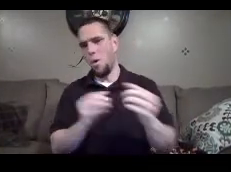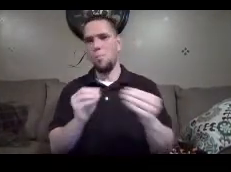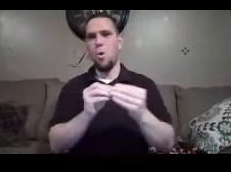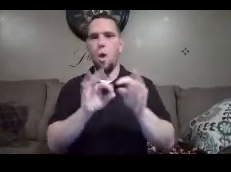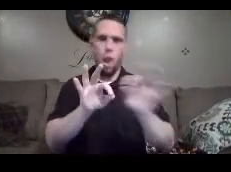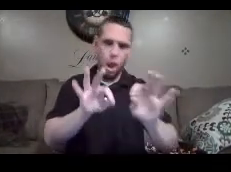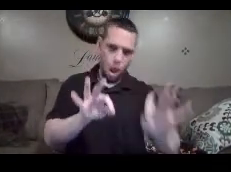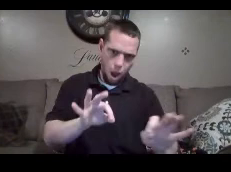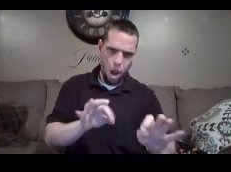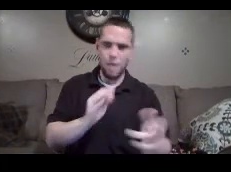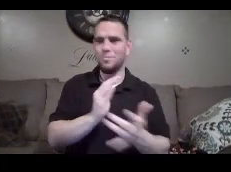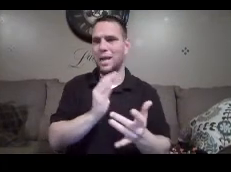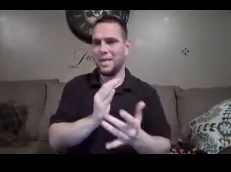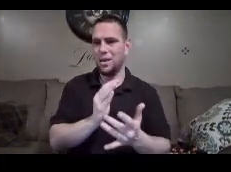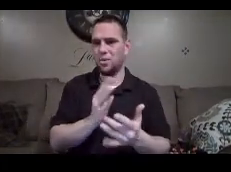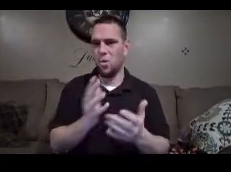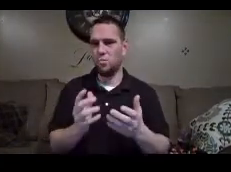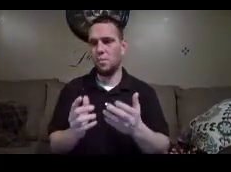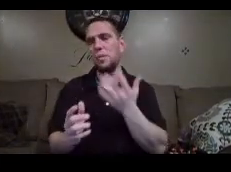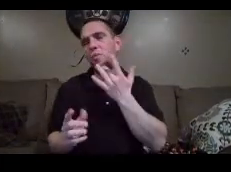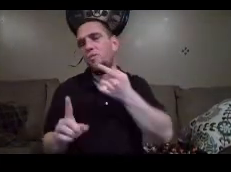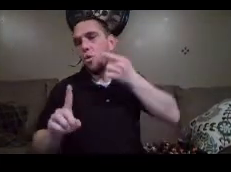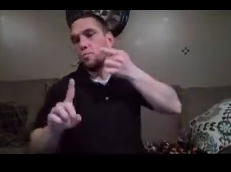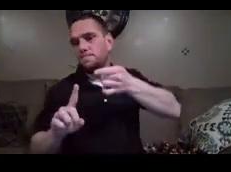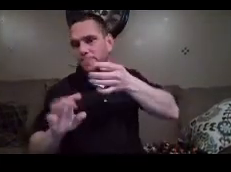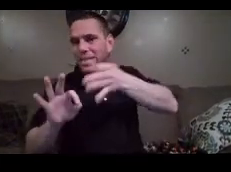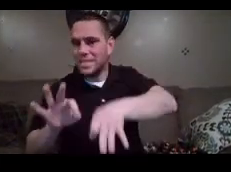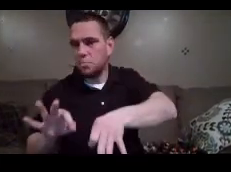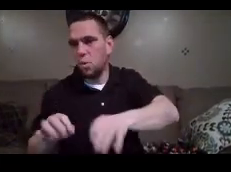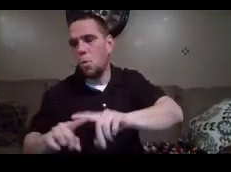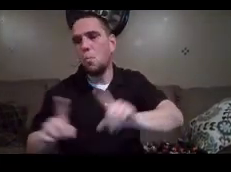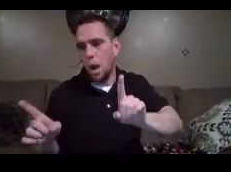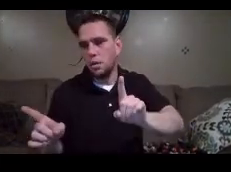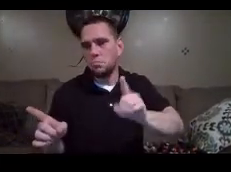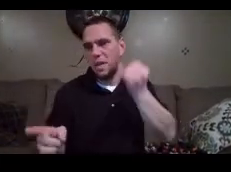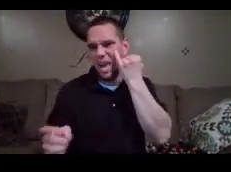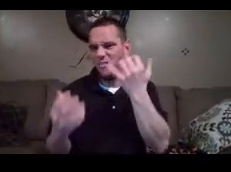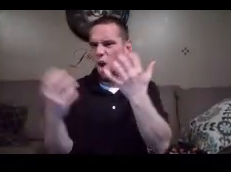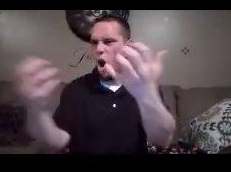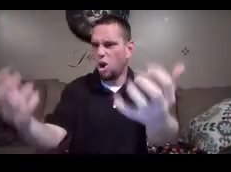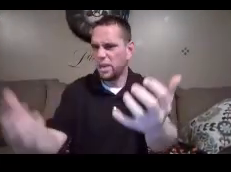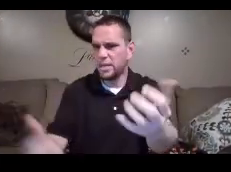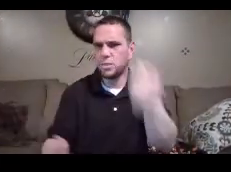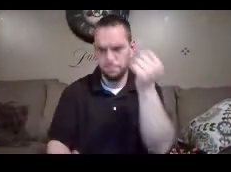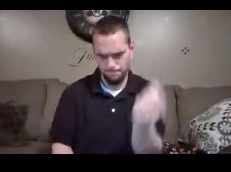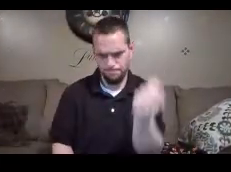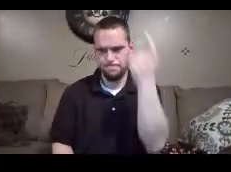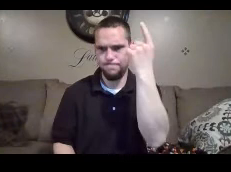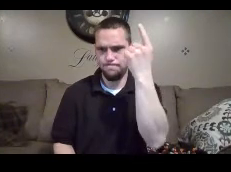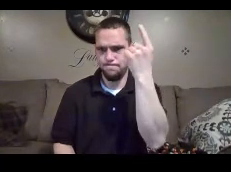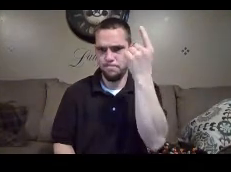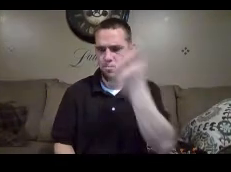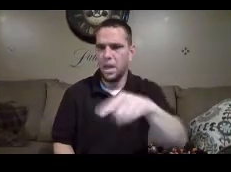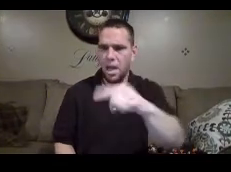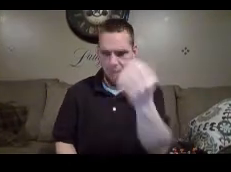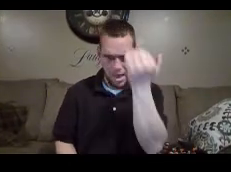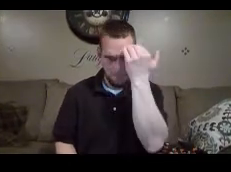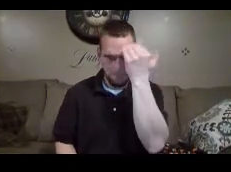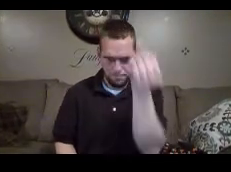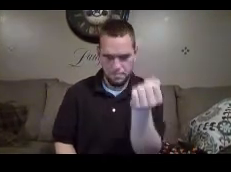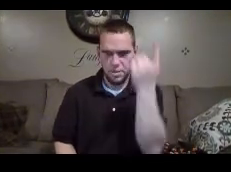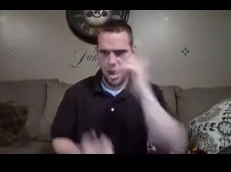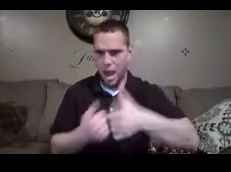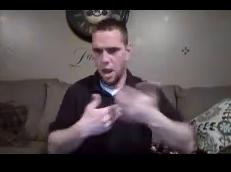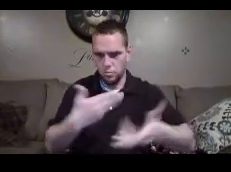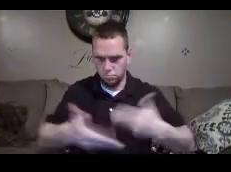as possible. But obviously, if there is, if your audience is aware of the technical piece of your topic,